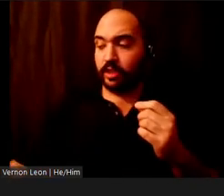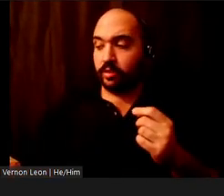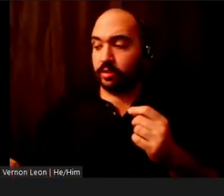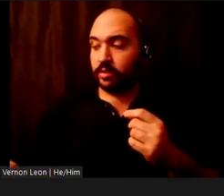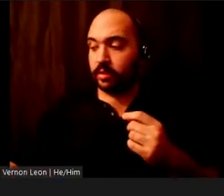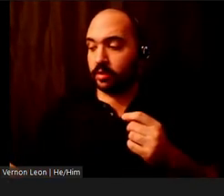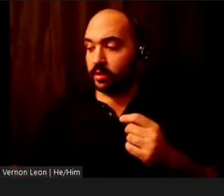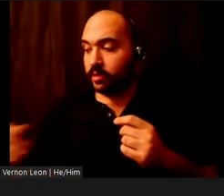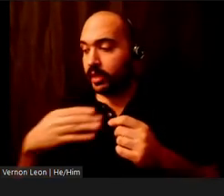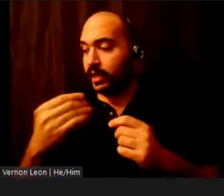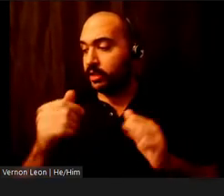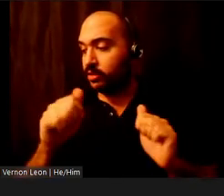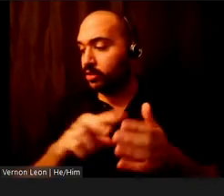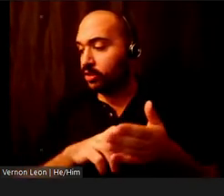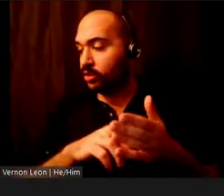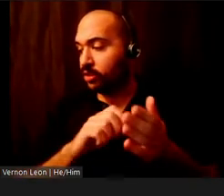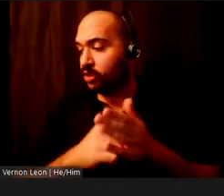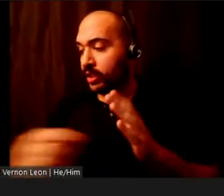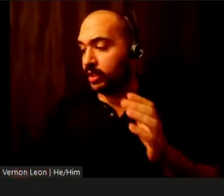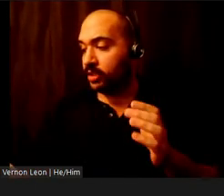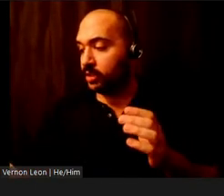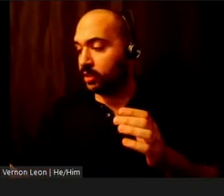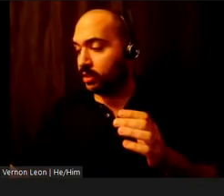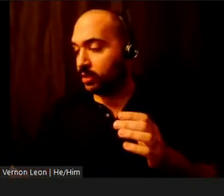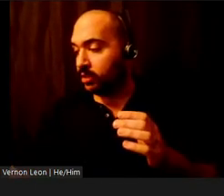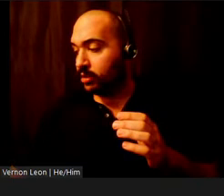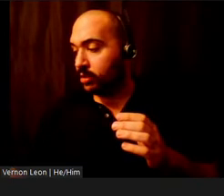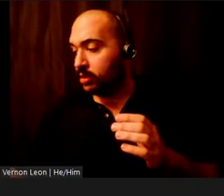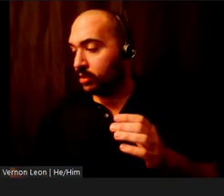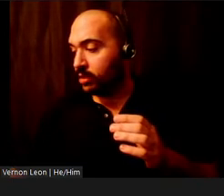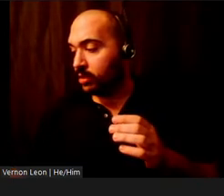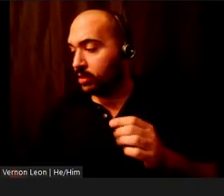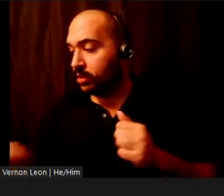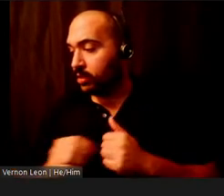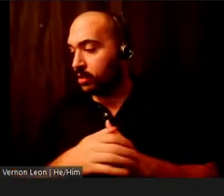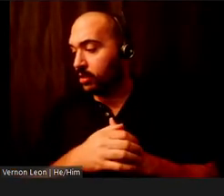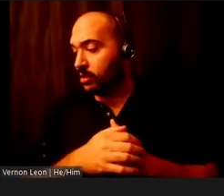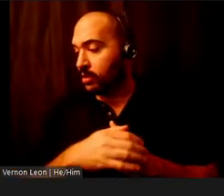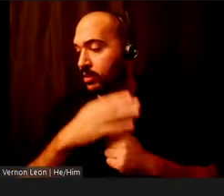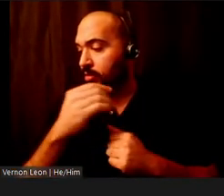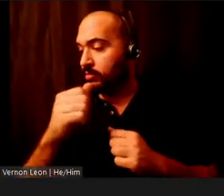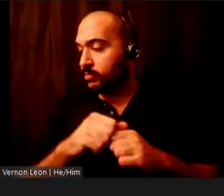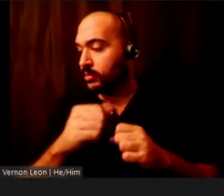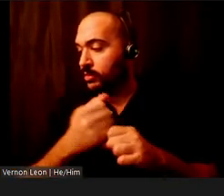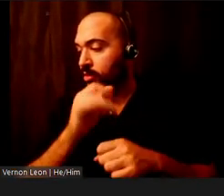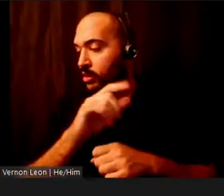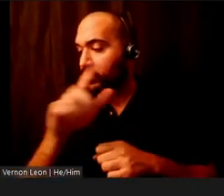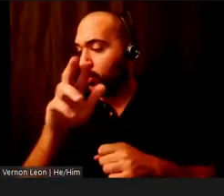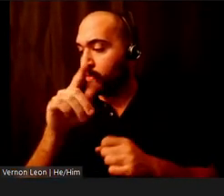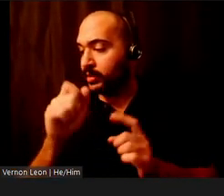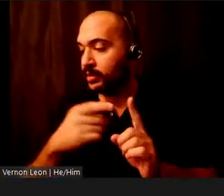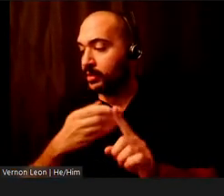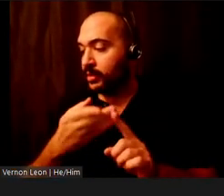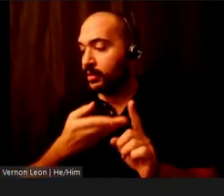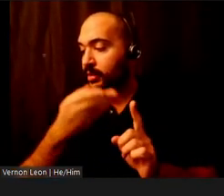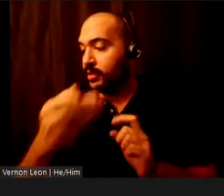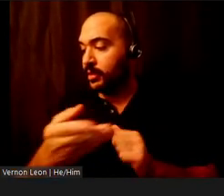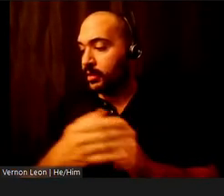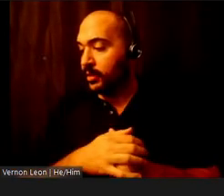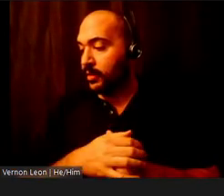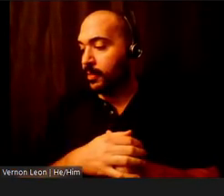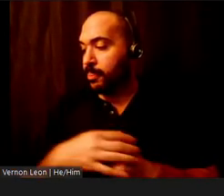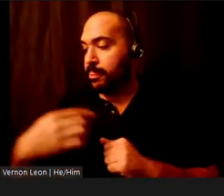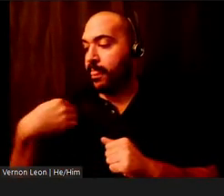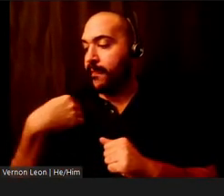change. With that said, to give you at least a sense of the range of potential toll rates, we anticipate that the easy pass peak